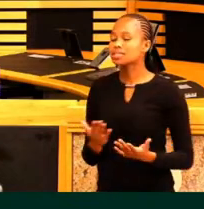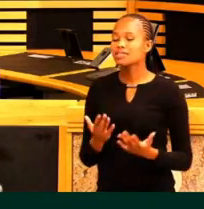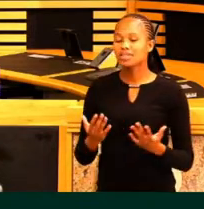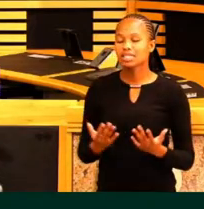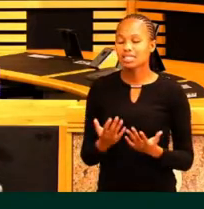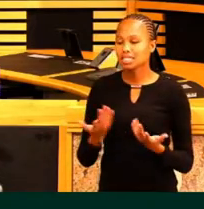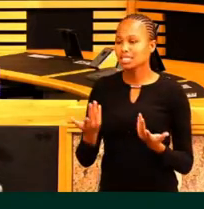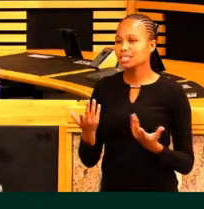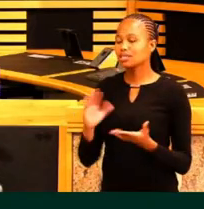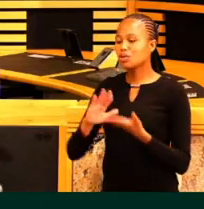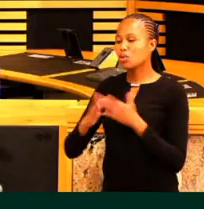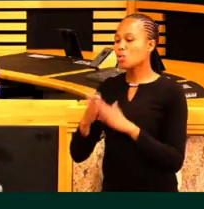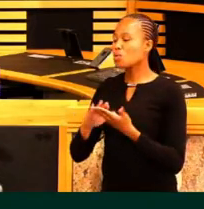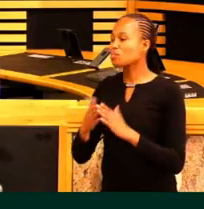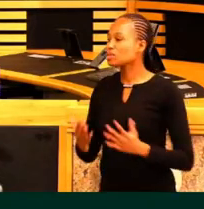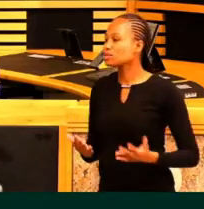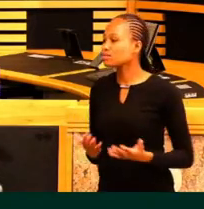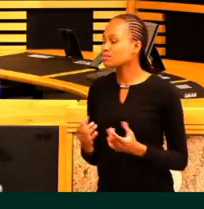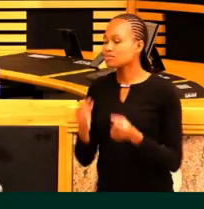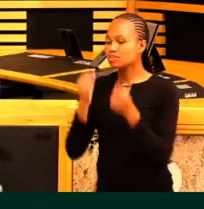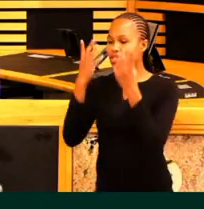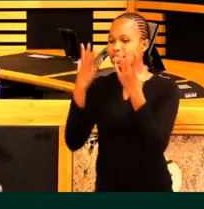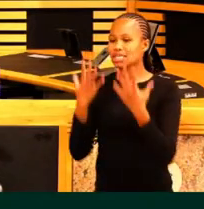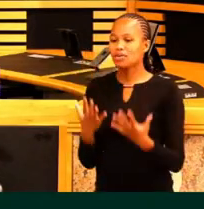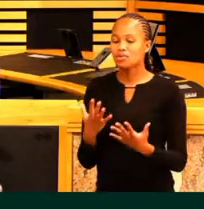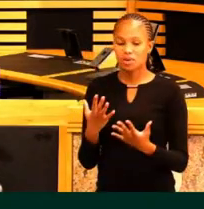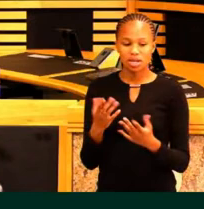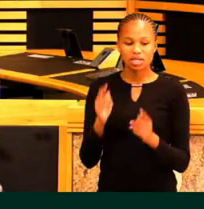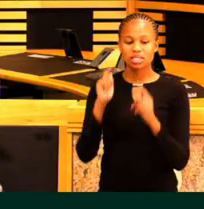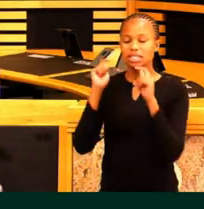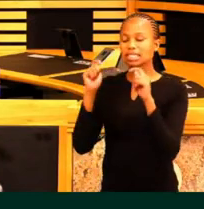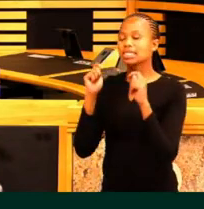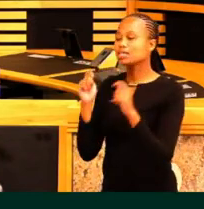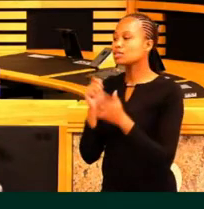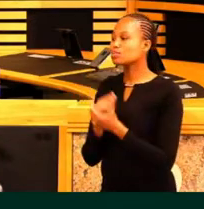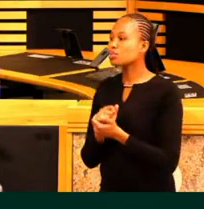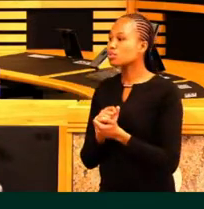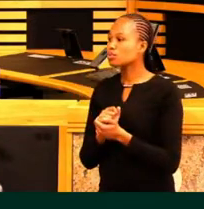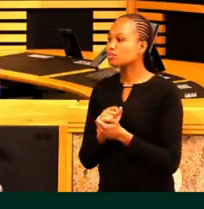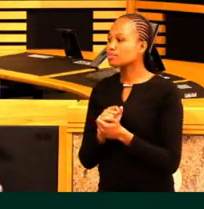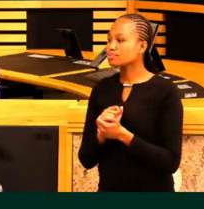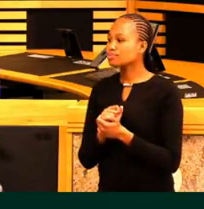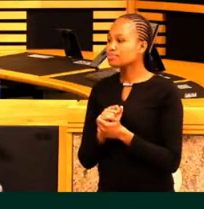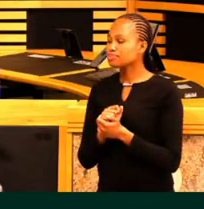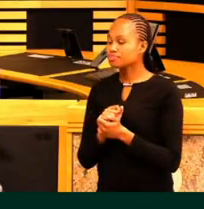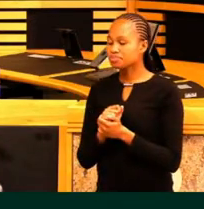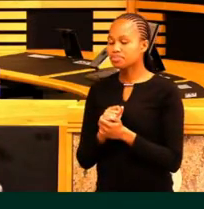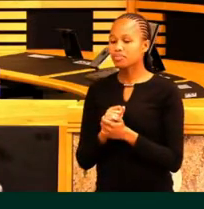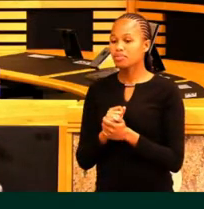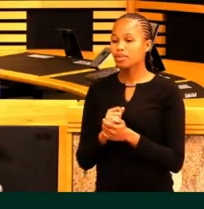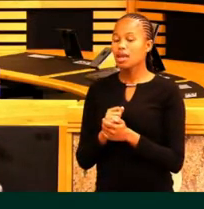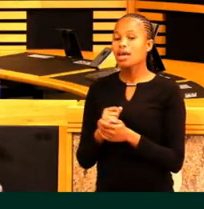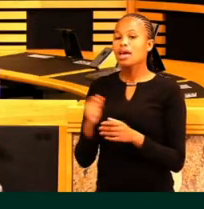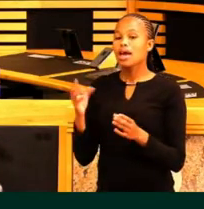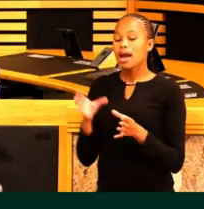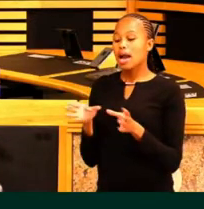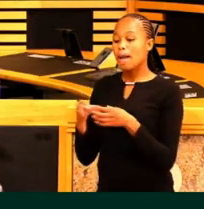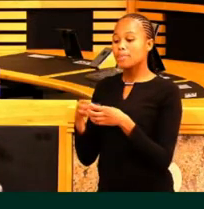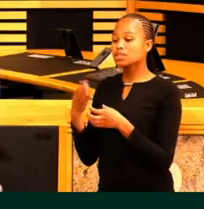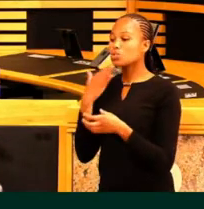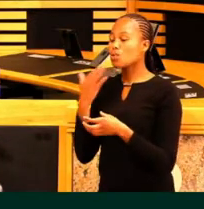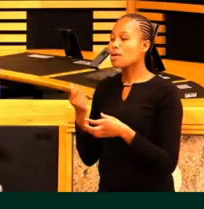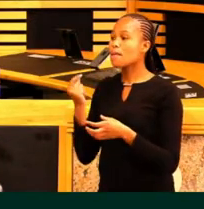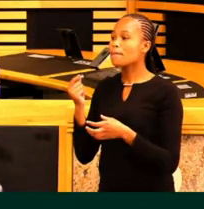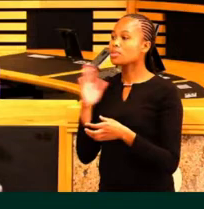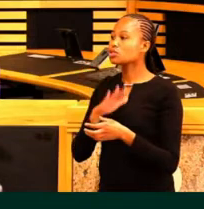Community Services Finance trade and transport the multi-billion dollar companies we have in the Nelson Mandela Bay